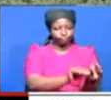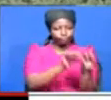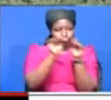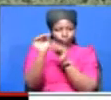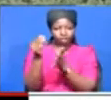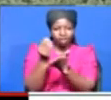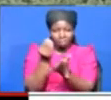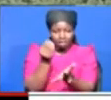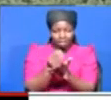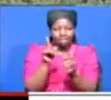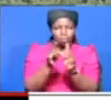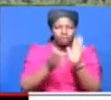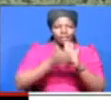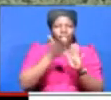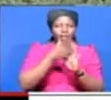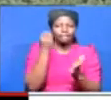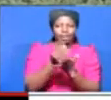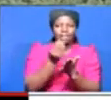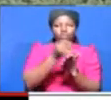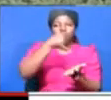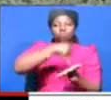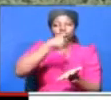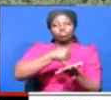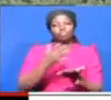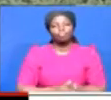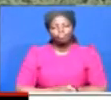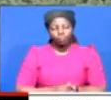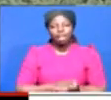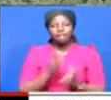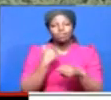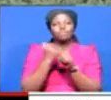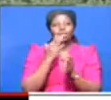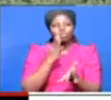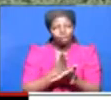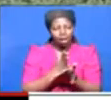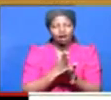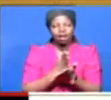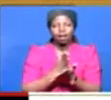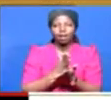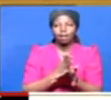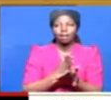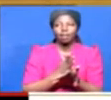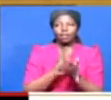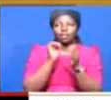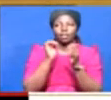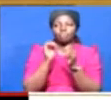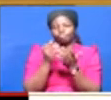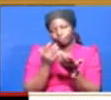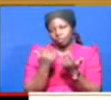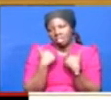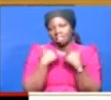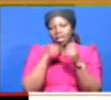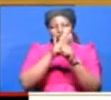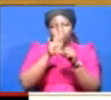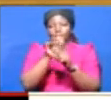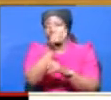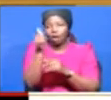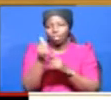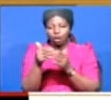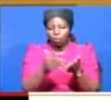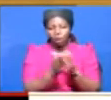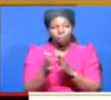foster financial inclusion of migrants. So that's written into the fabric of the Global Compact. There are lots of other channels that we have